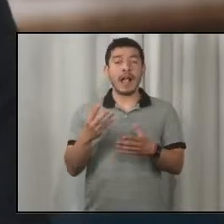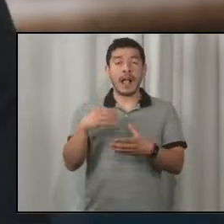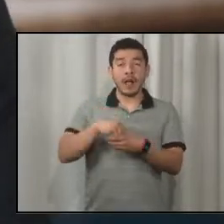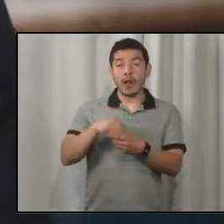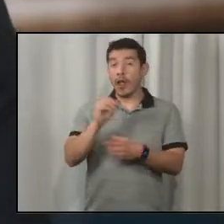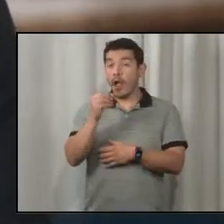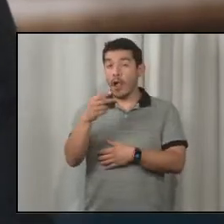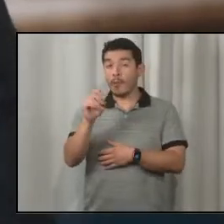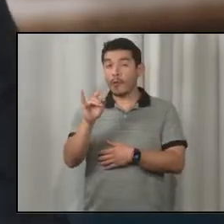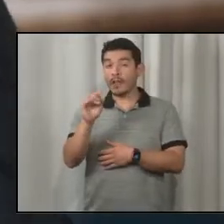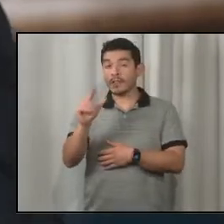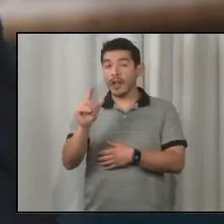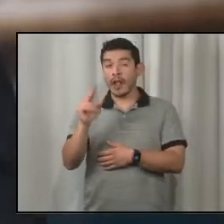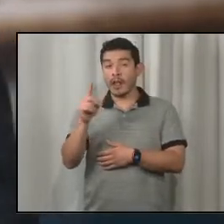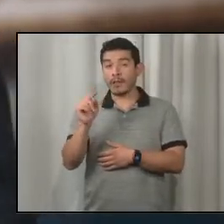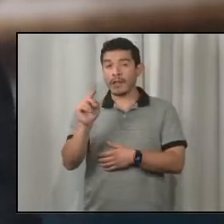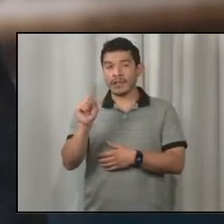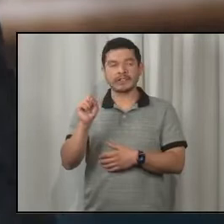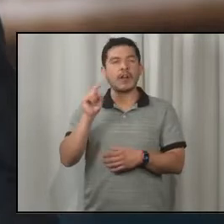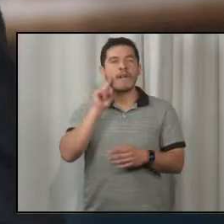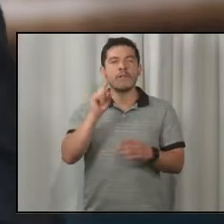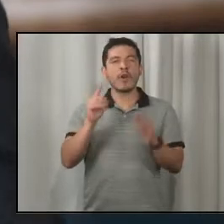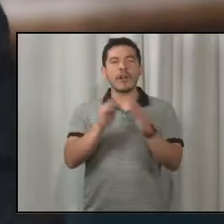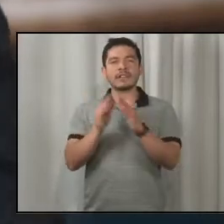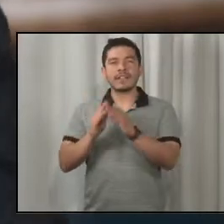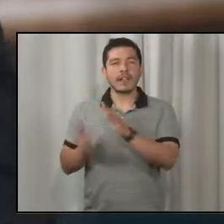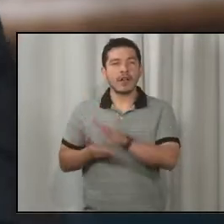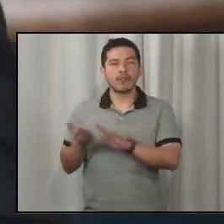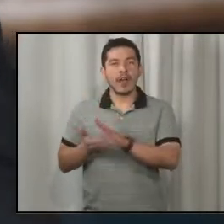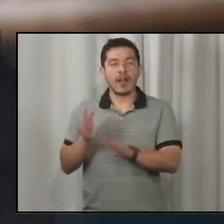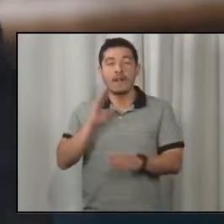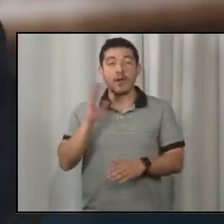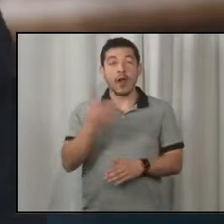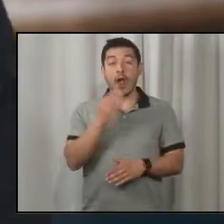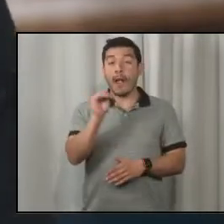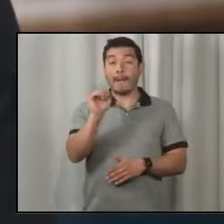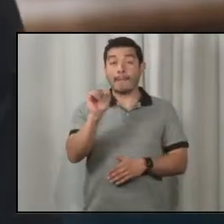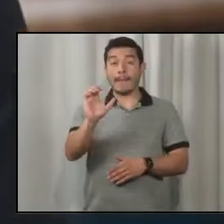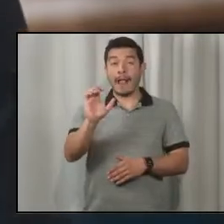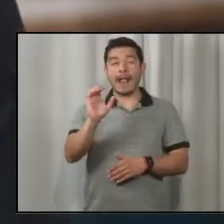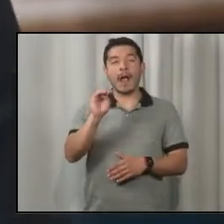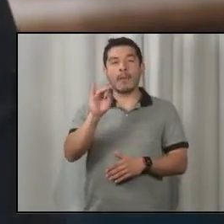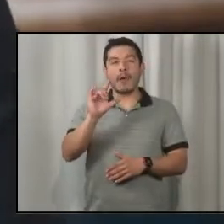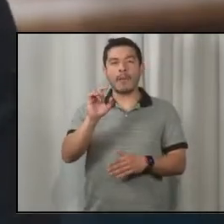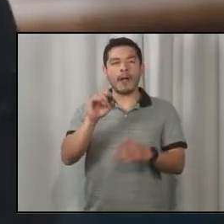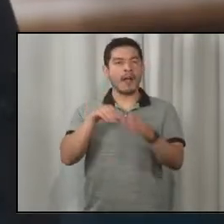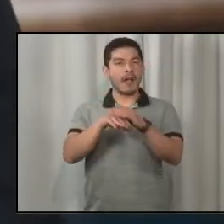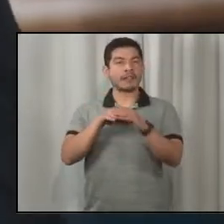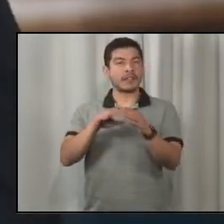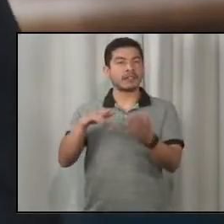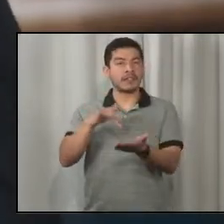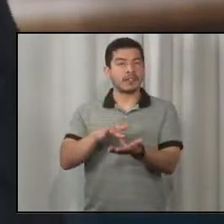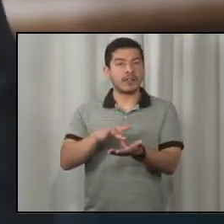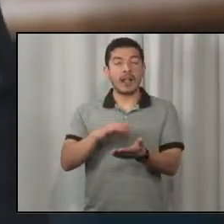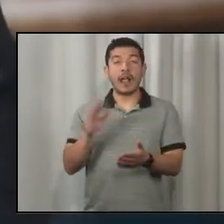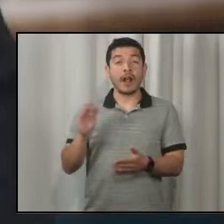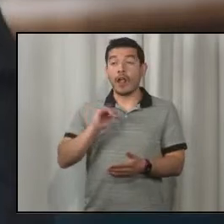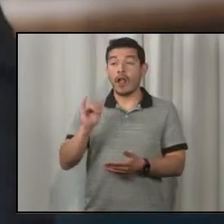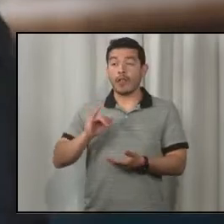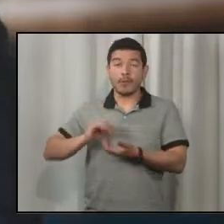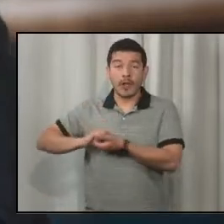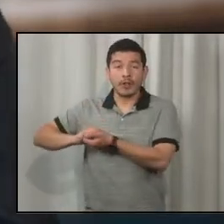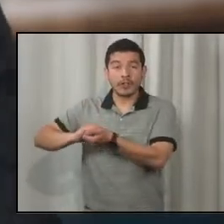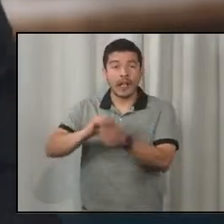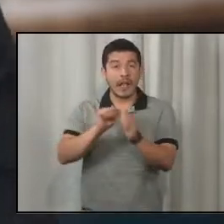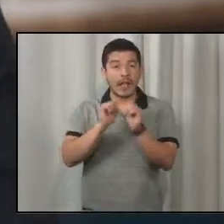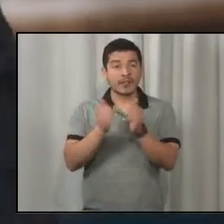city-run services such as the weekly schedule for our Mobile Access Center, the MAC, additional services from partnering agencies available at